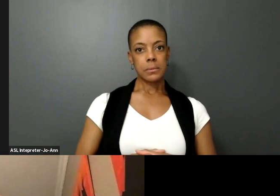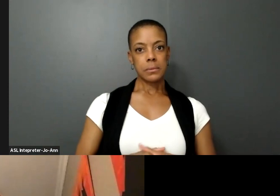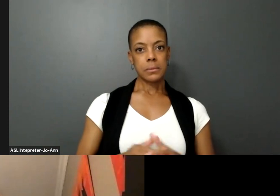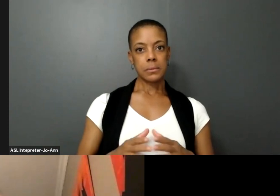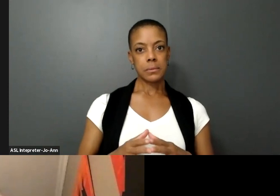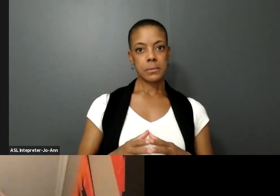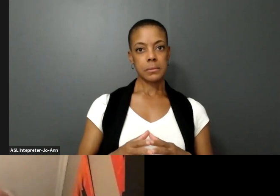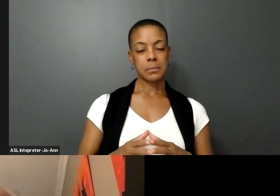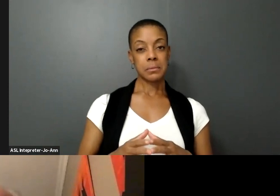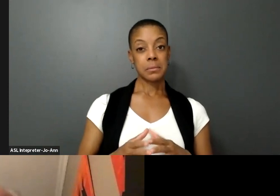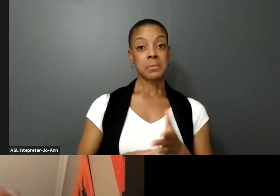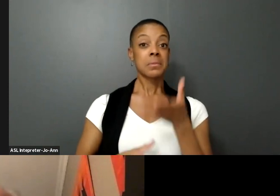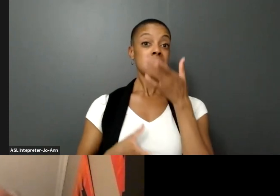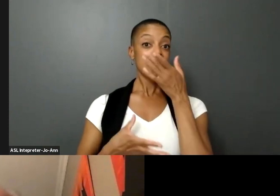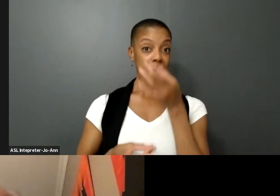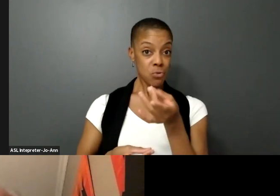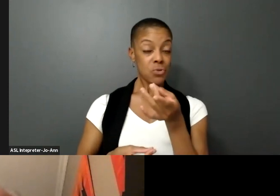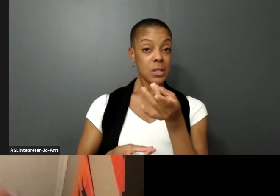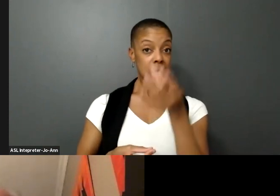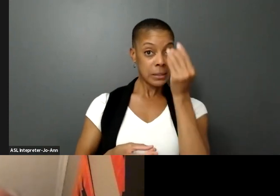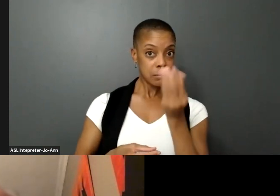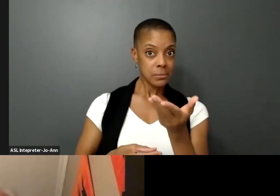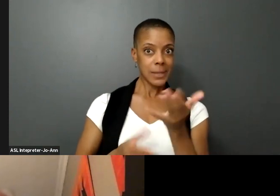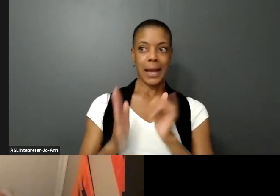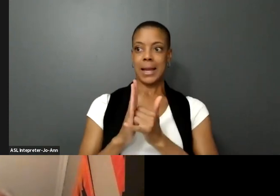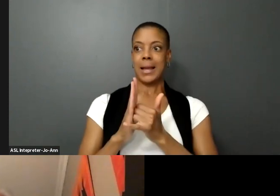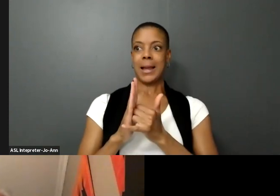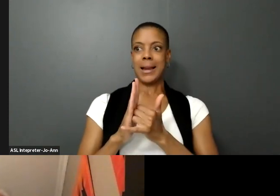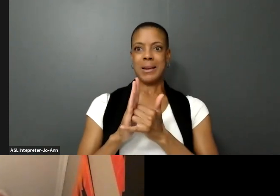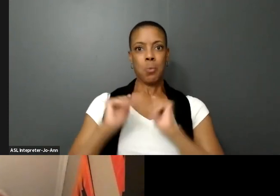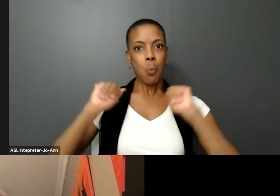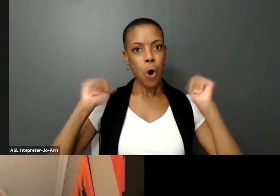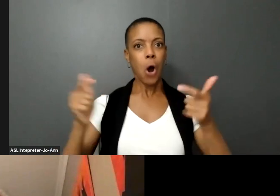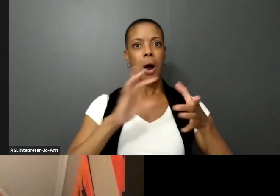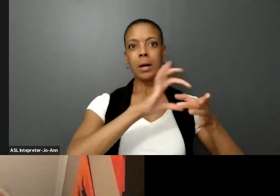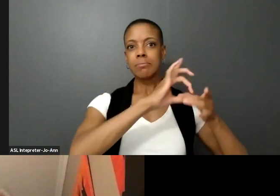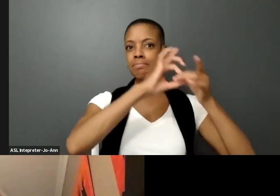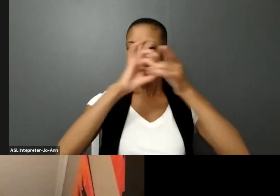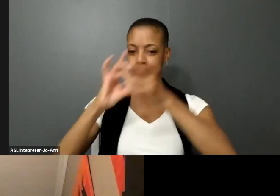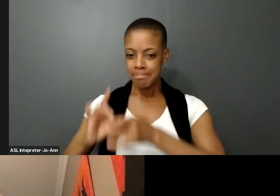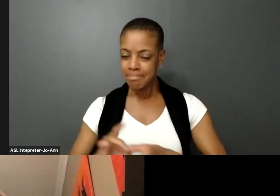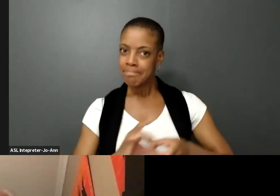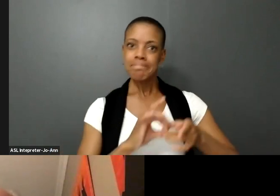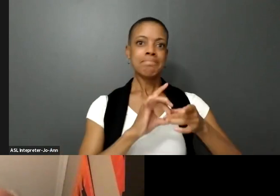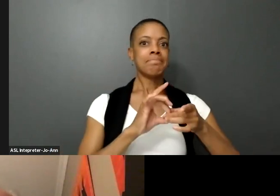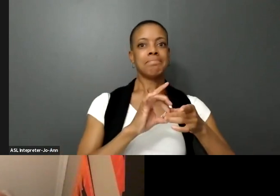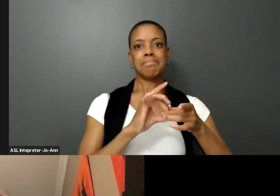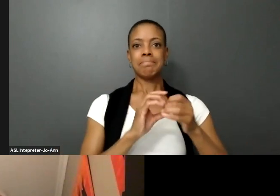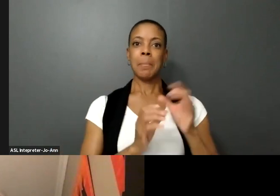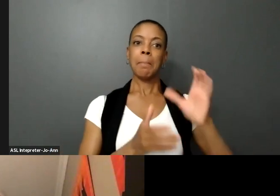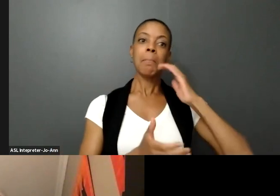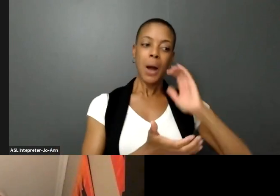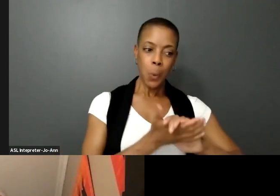And, you know, it's interesting just for everybody, for the listeners here, how we are all sort of related in some way or some form. You know, my wife was raised in Curve